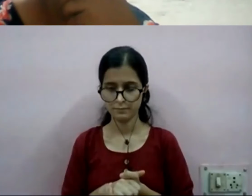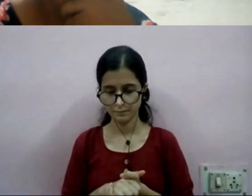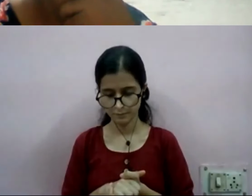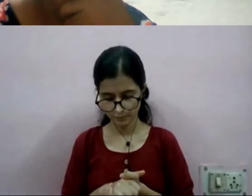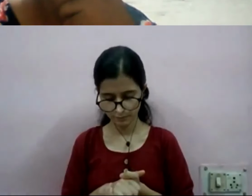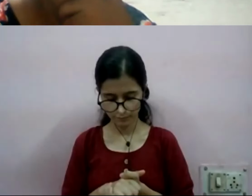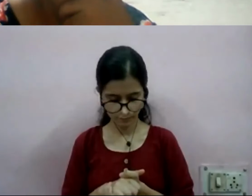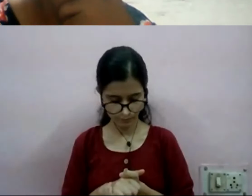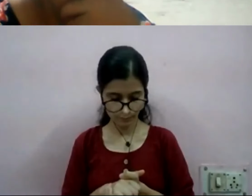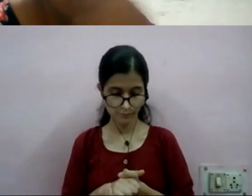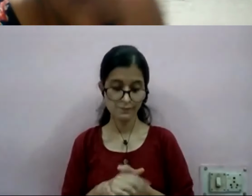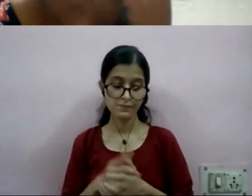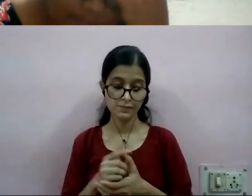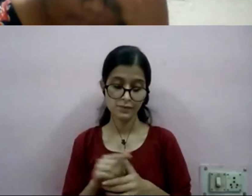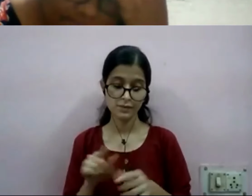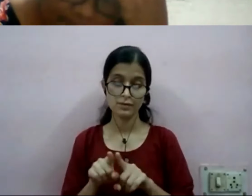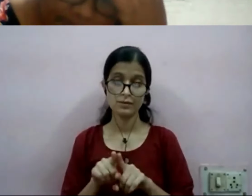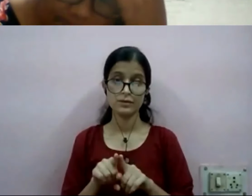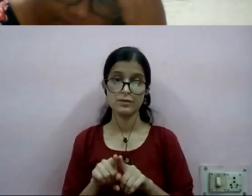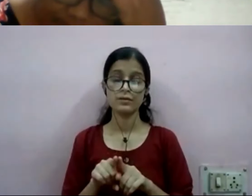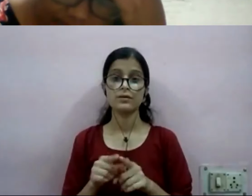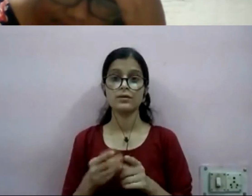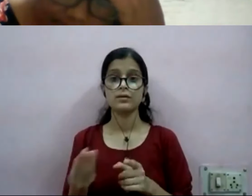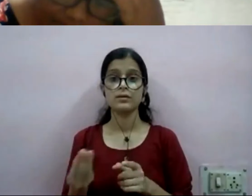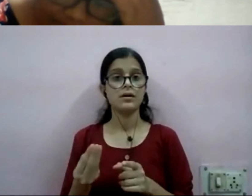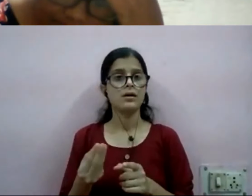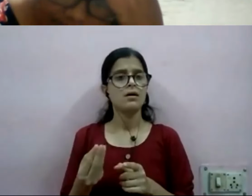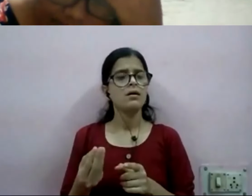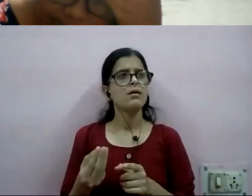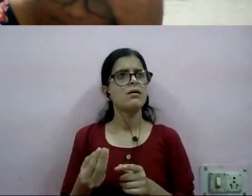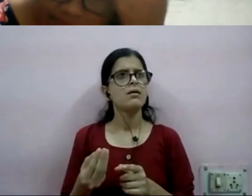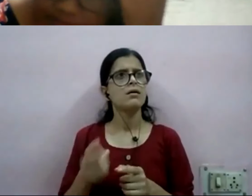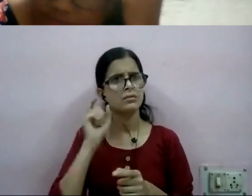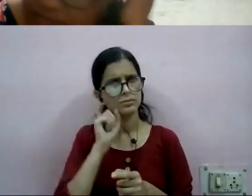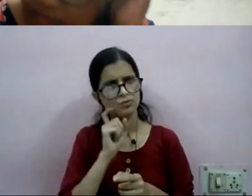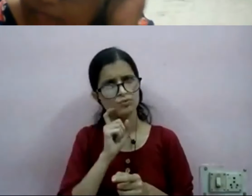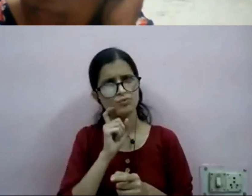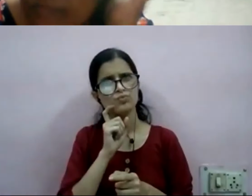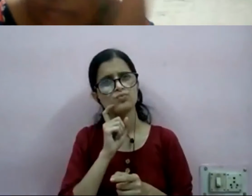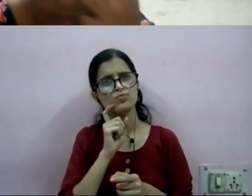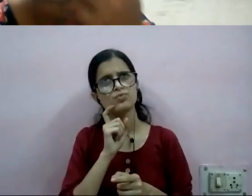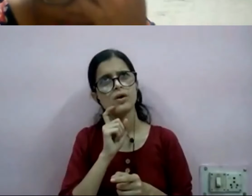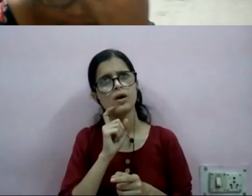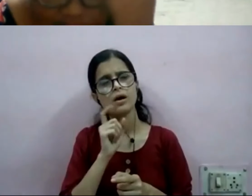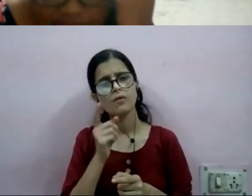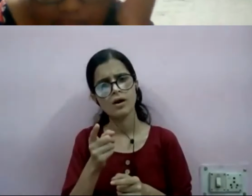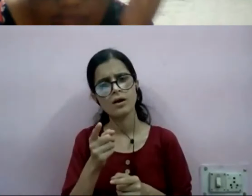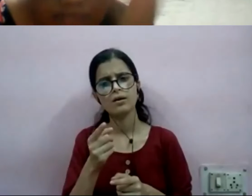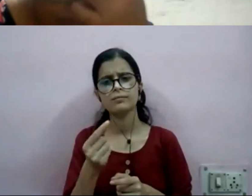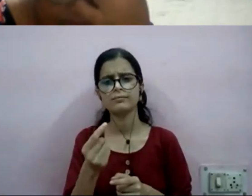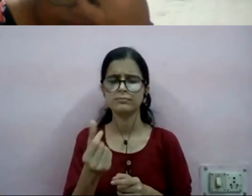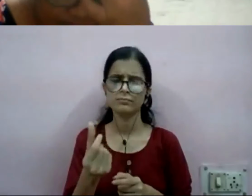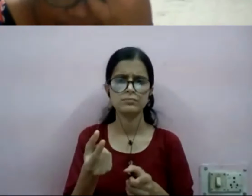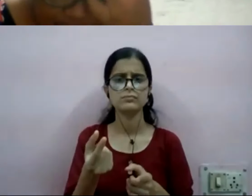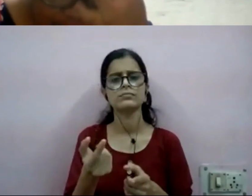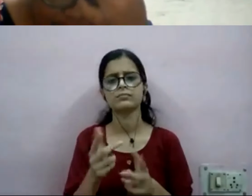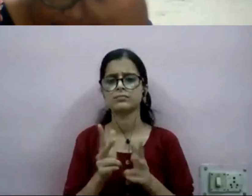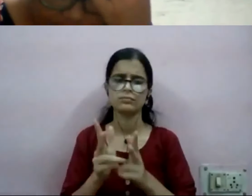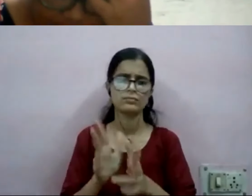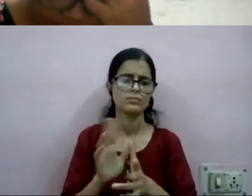the moment we talk about, say, sexuality, for instance, and we bring in,